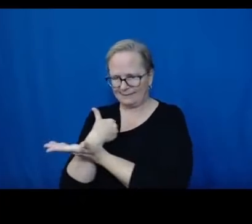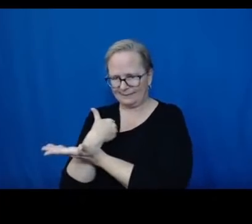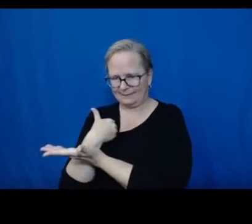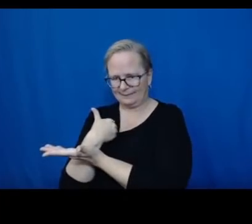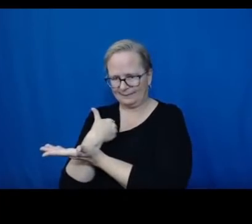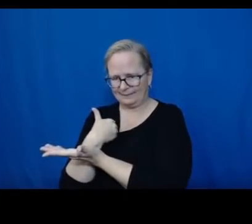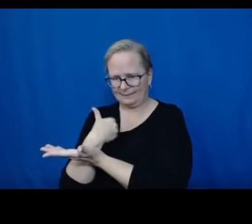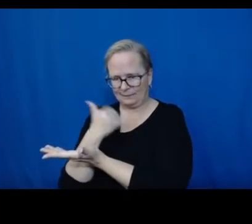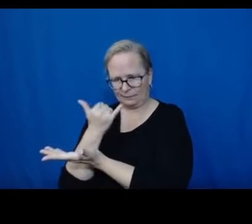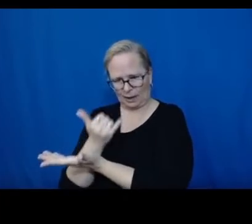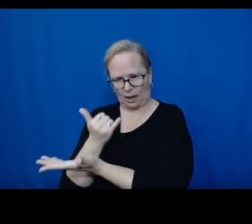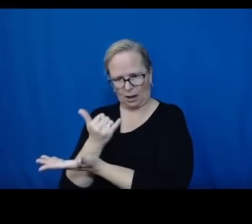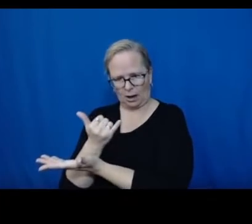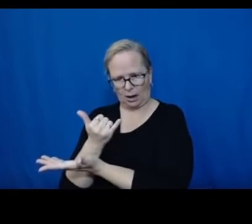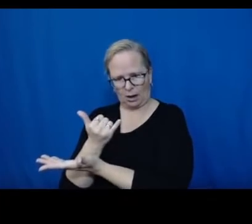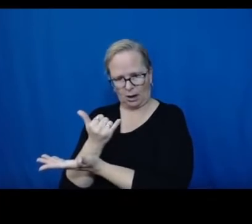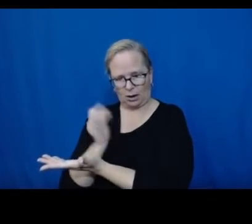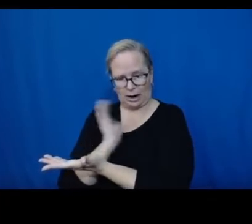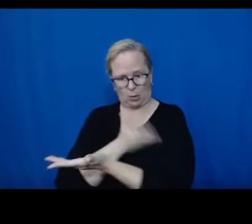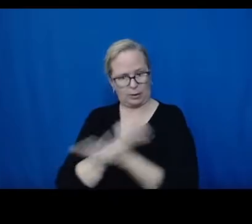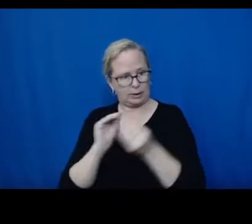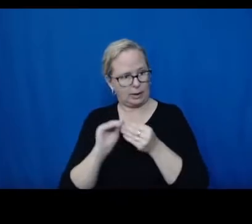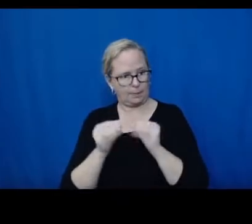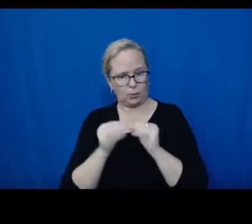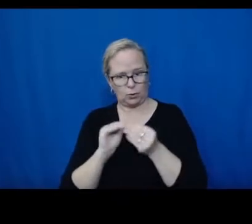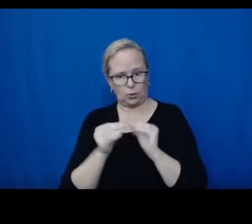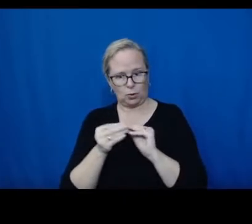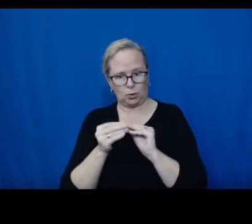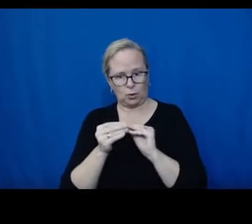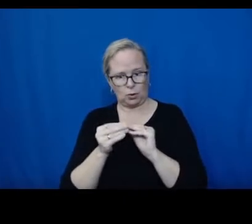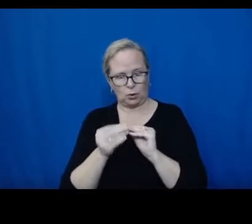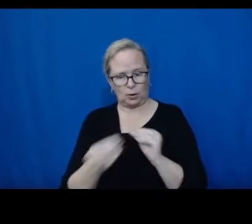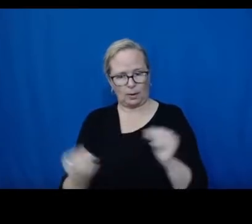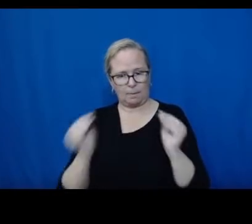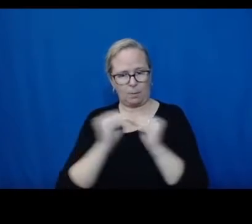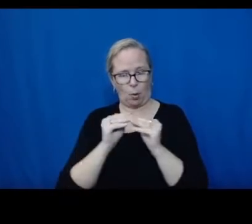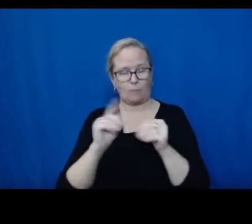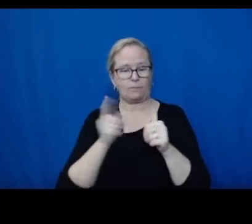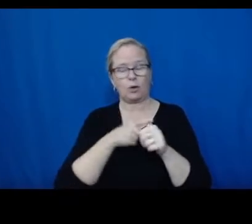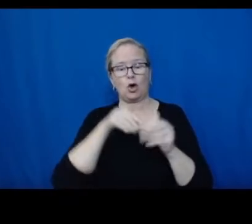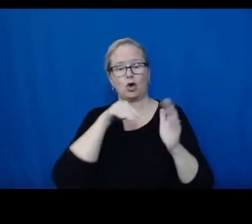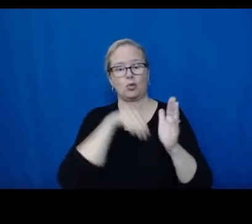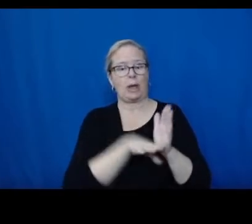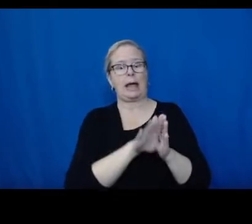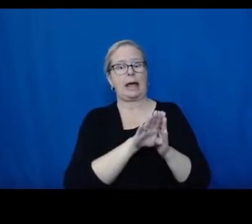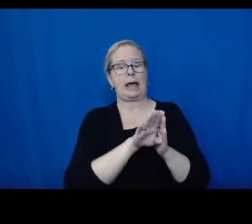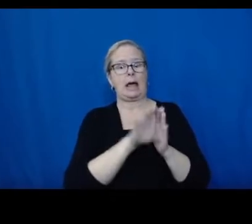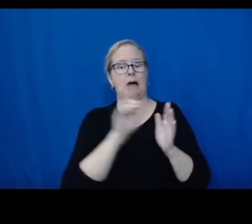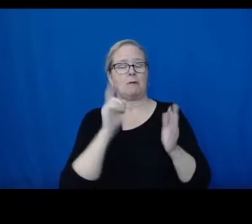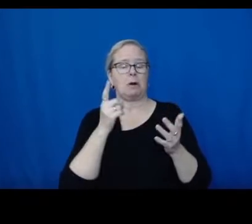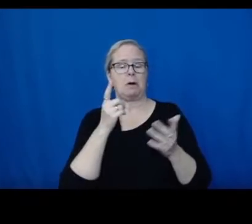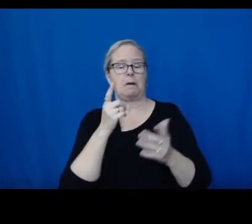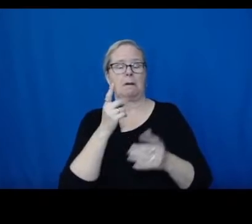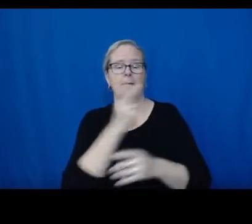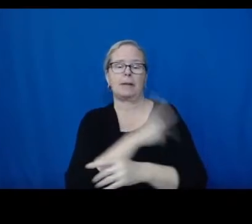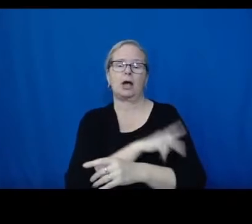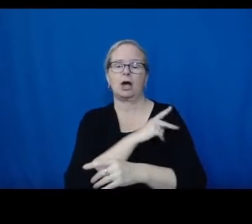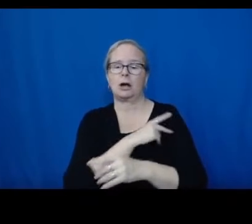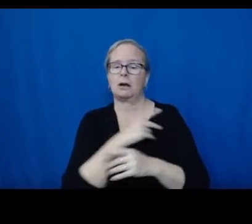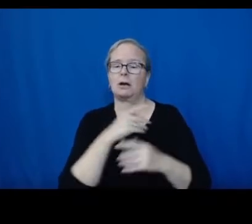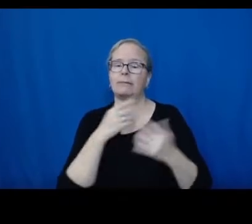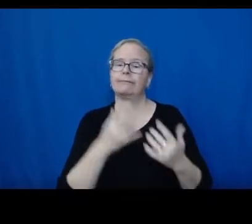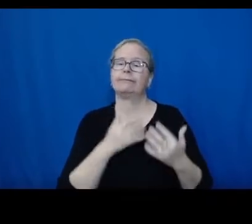right now, our volume's actually kind of on the low side, similar to the first wave. So patients aren't even waiting that long to be seen.